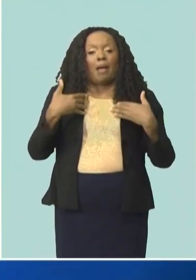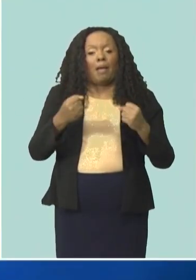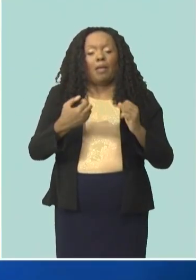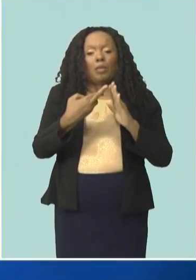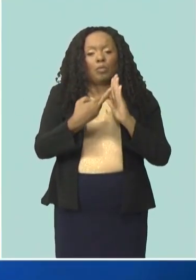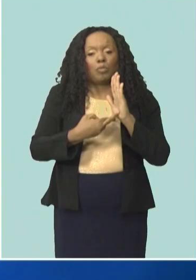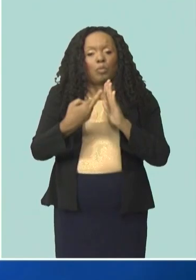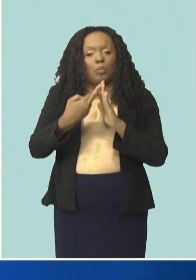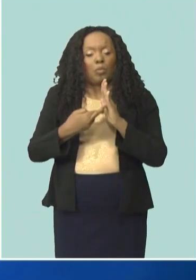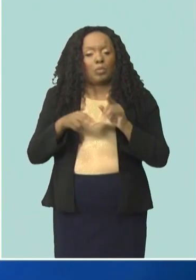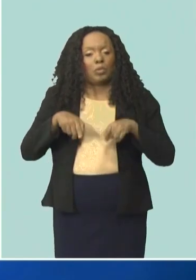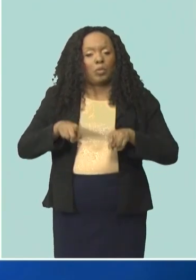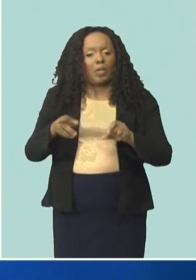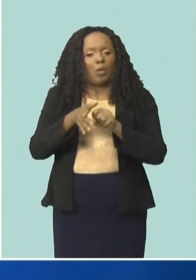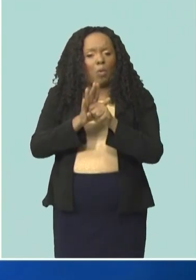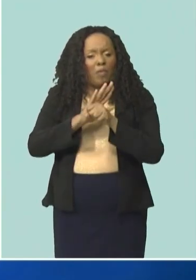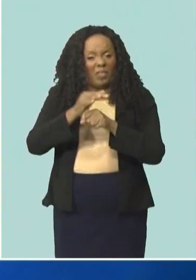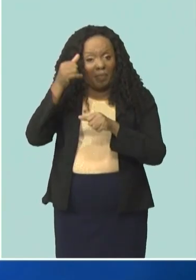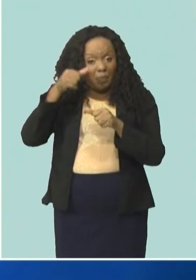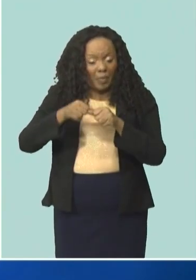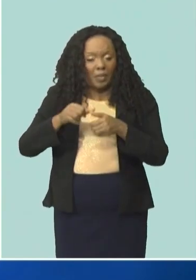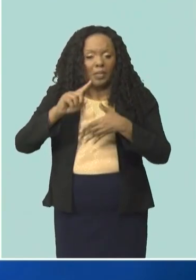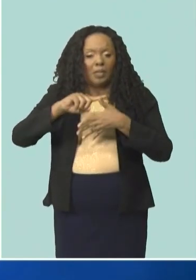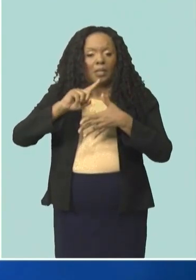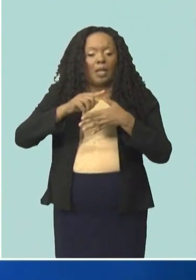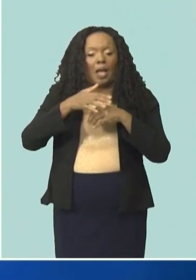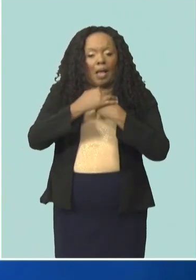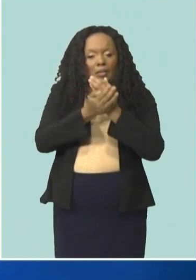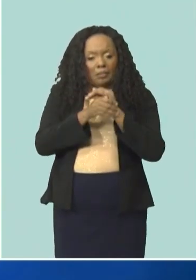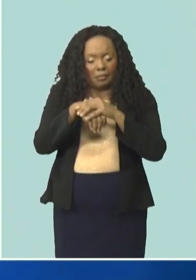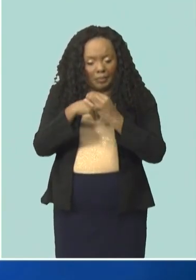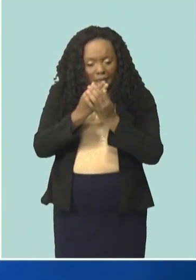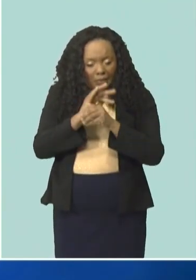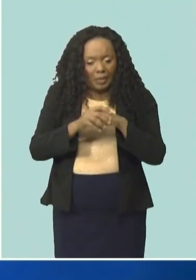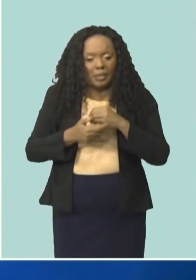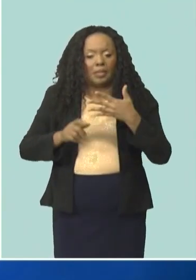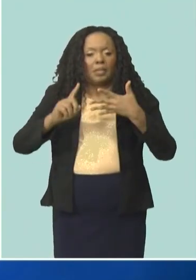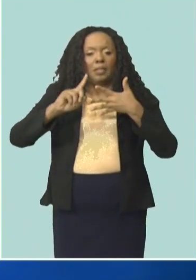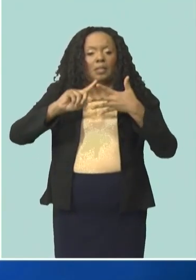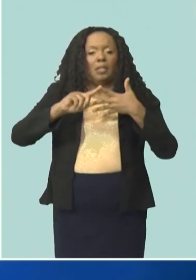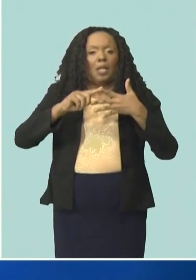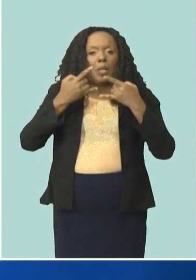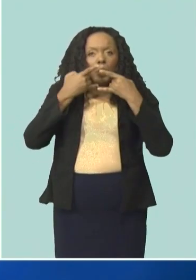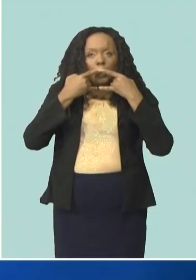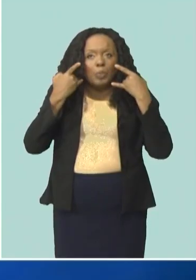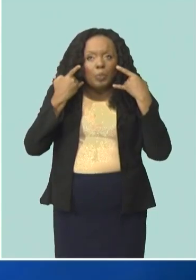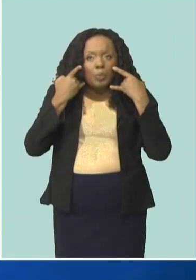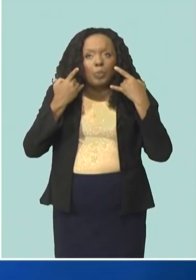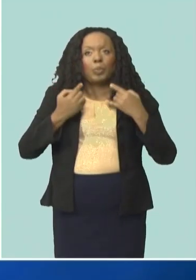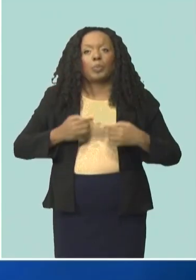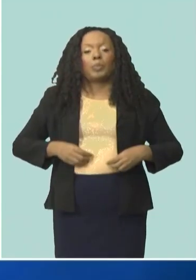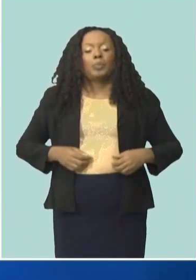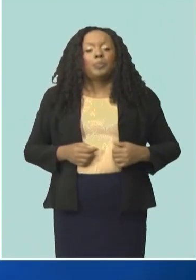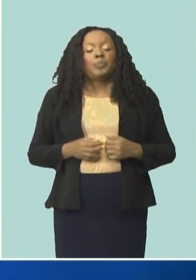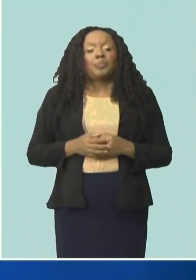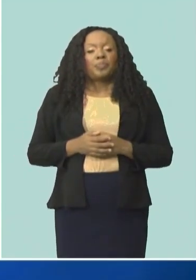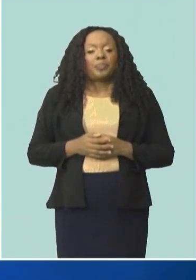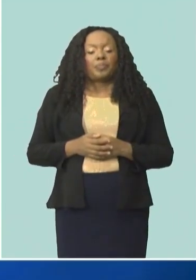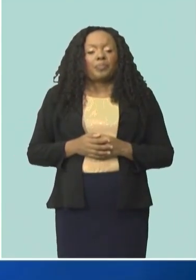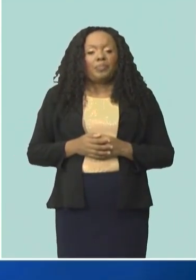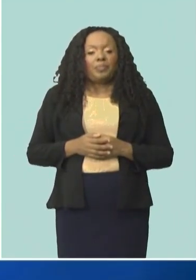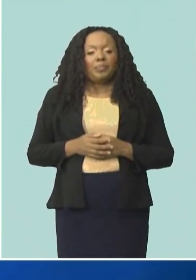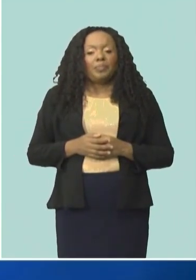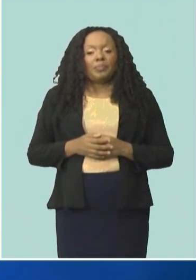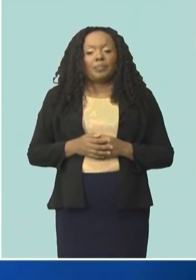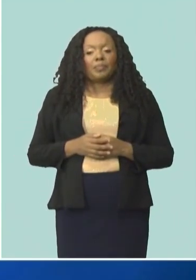hand sanitizing and wearing masks when you're in spaces with lots of people, and also